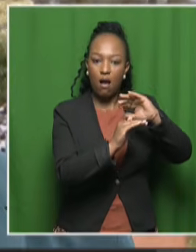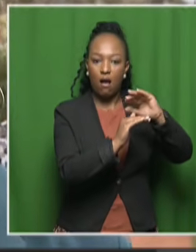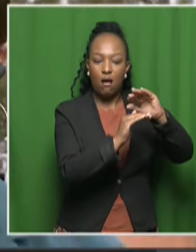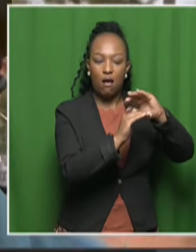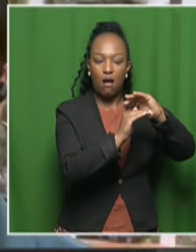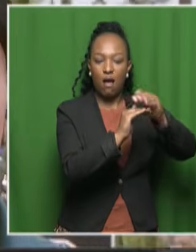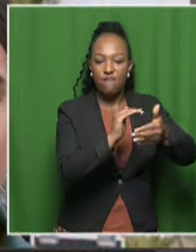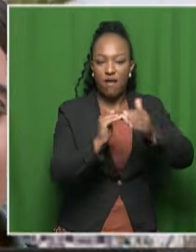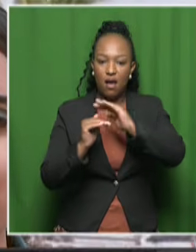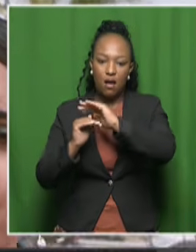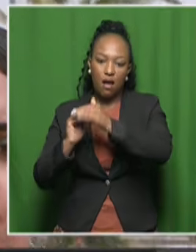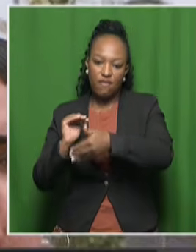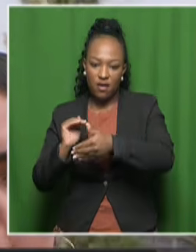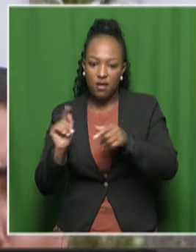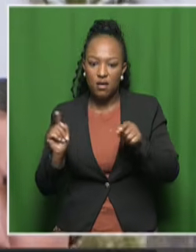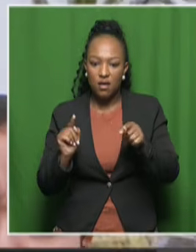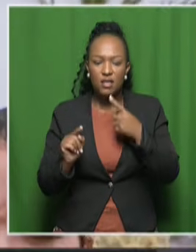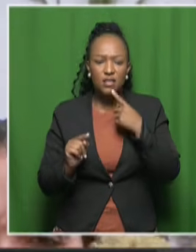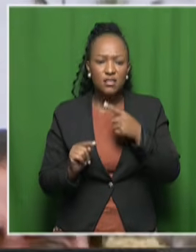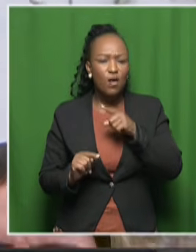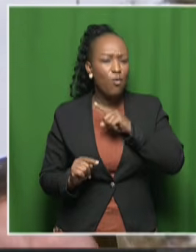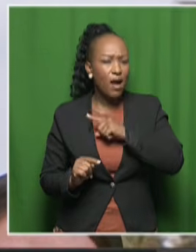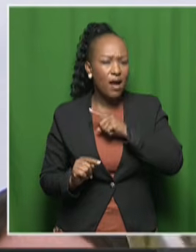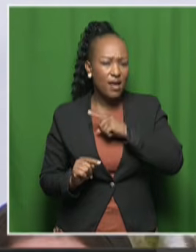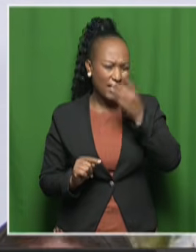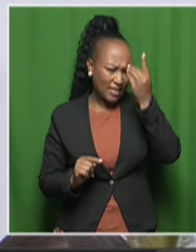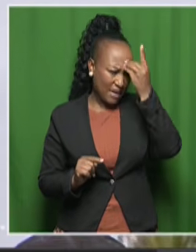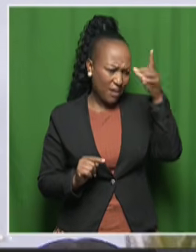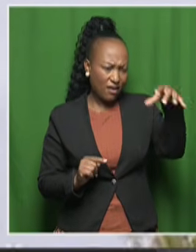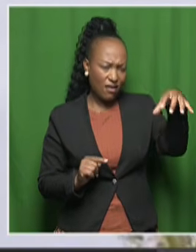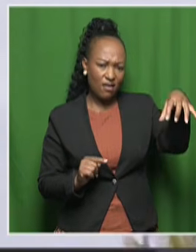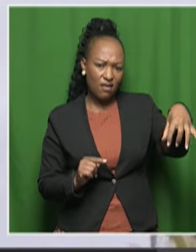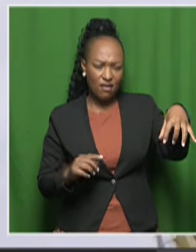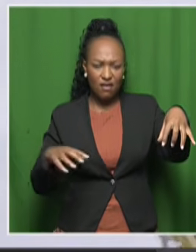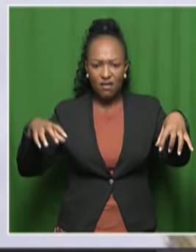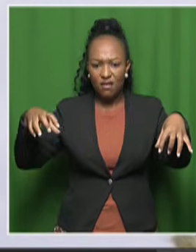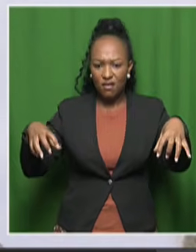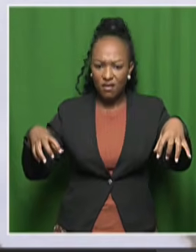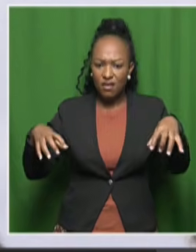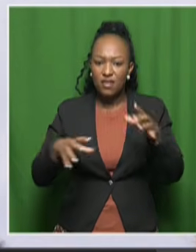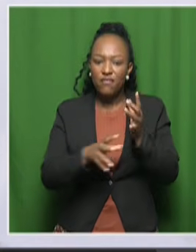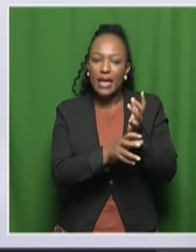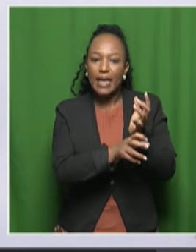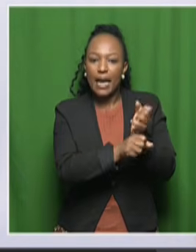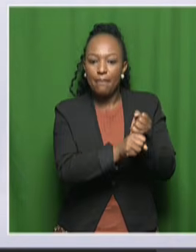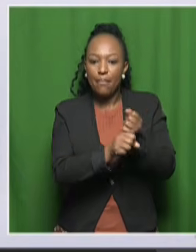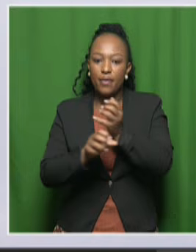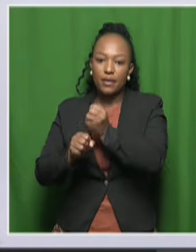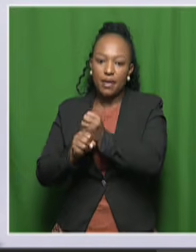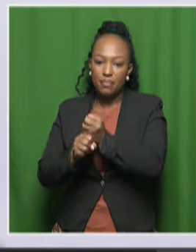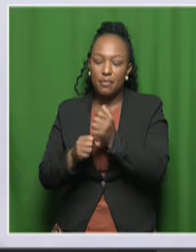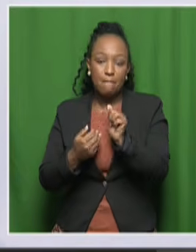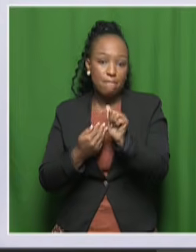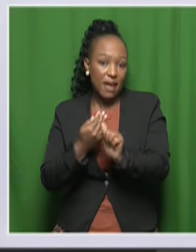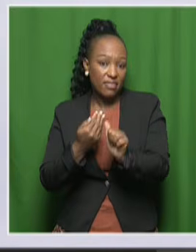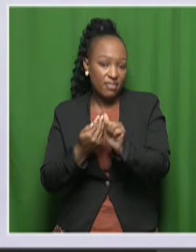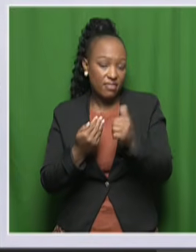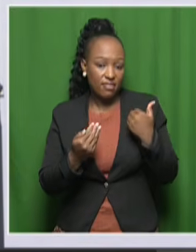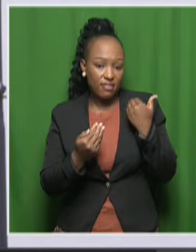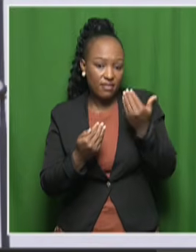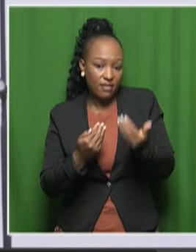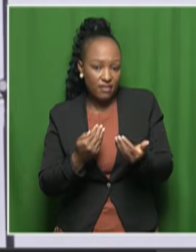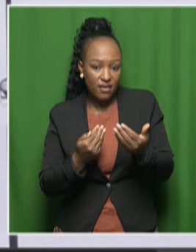are here in Durban, where they have been. We were told they were in storage for a couple of months, and for months on end now, they've